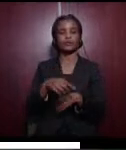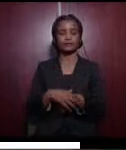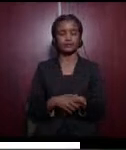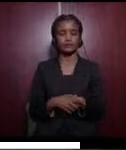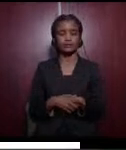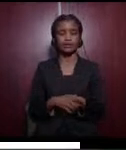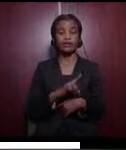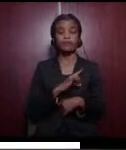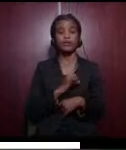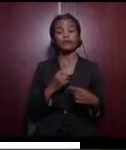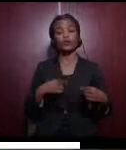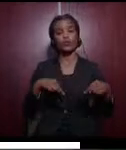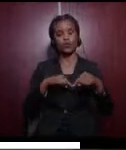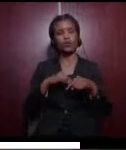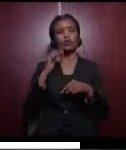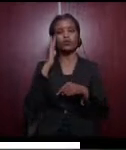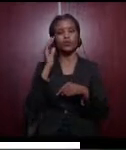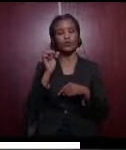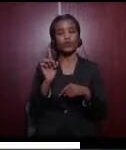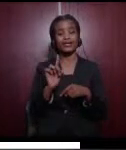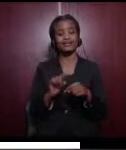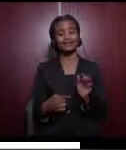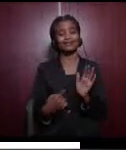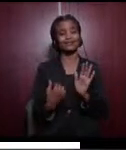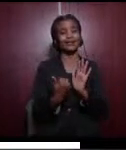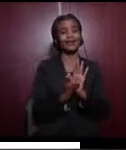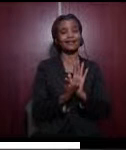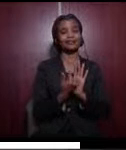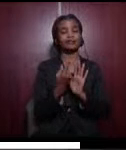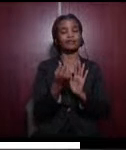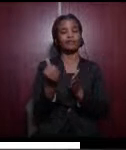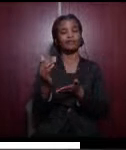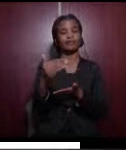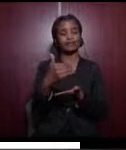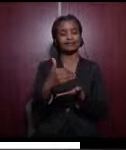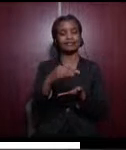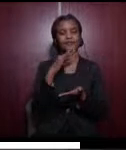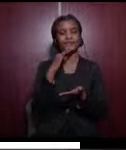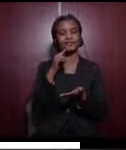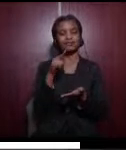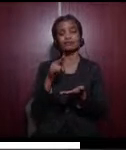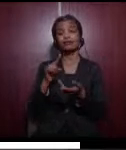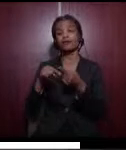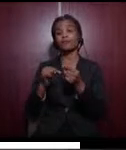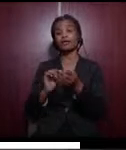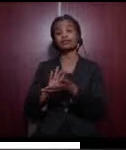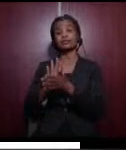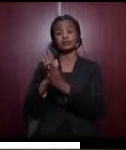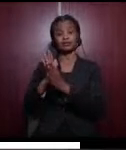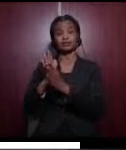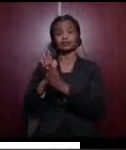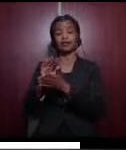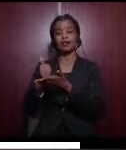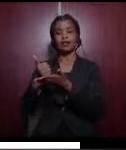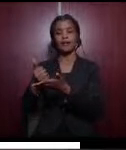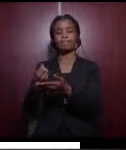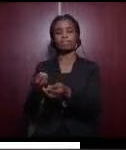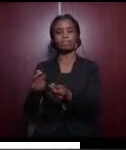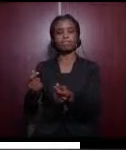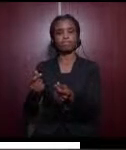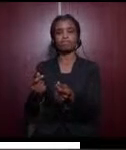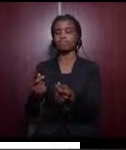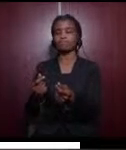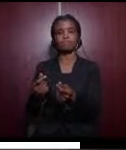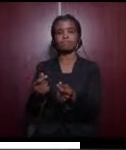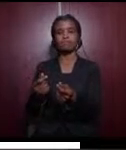the Fundraising Act is presently silent on the issues of disaster risk, but only focuses on the issues of disaster response. That